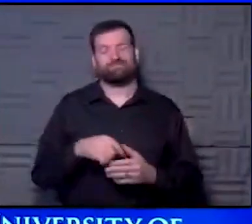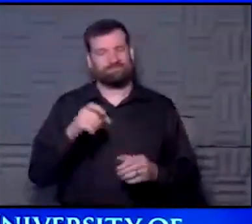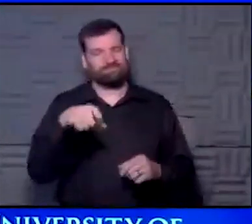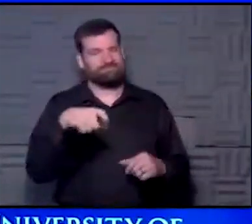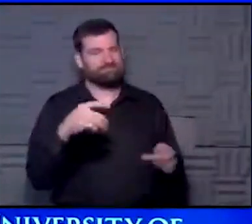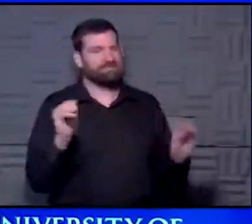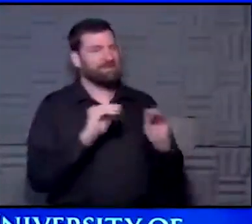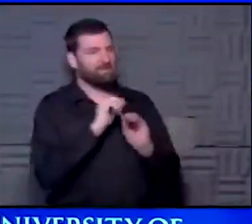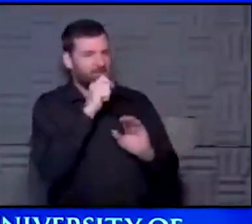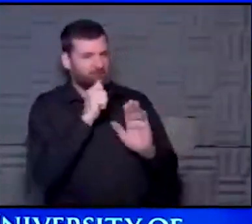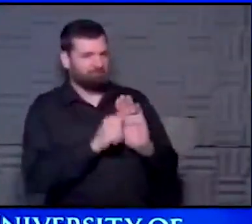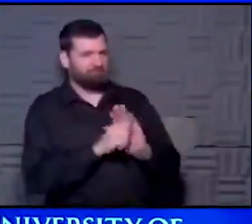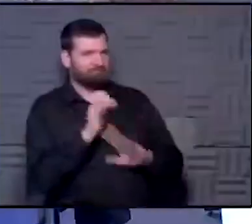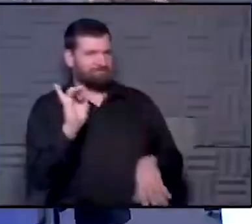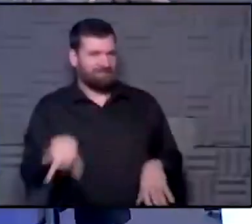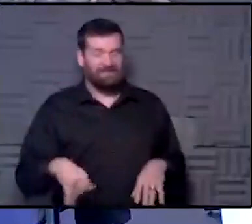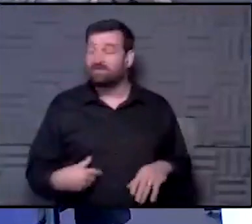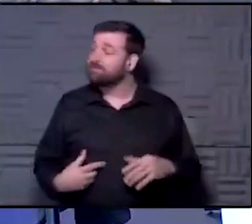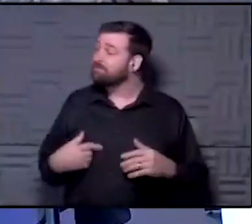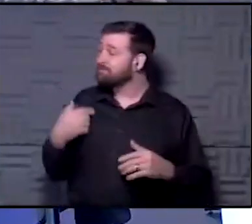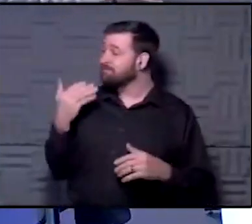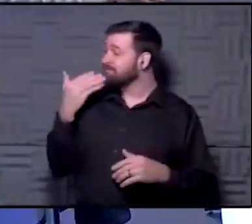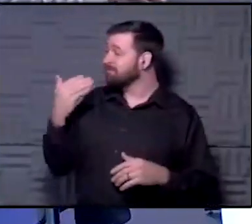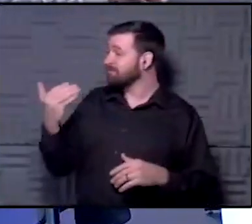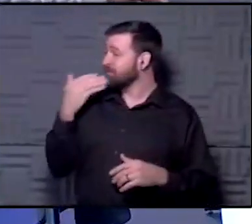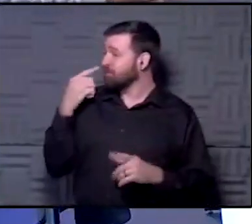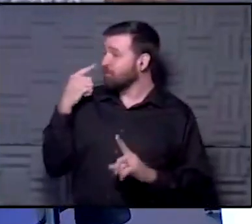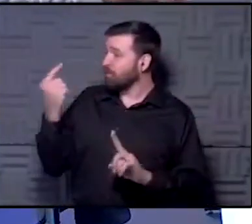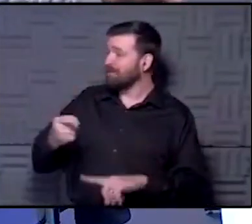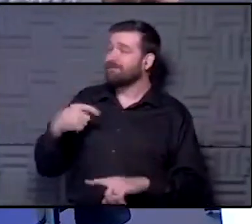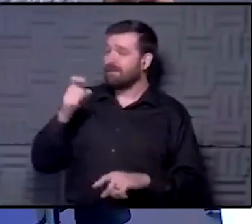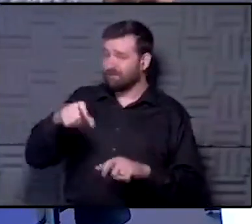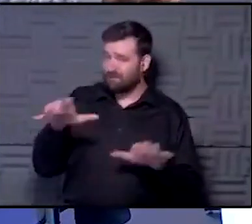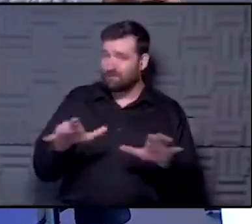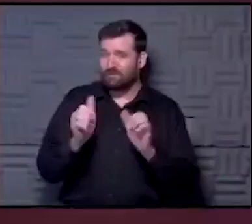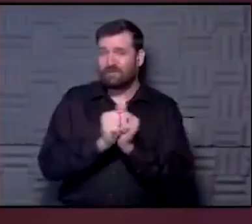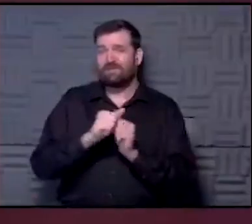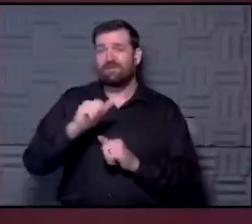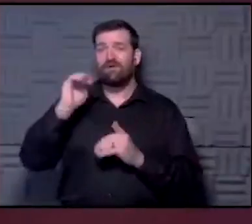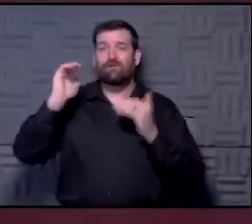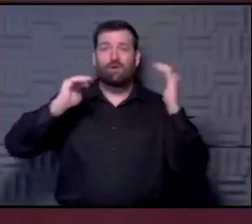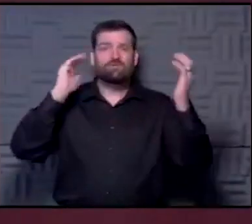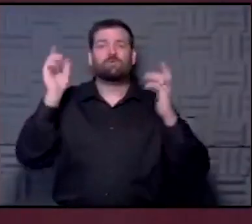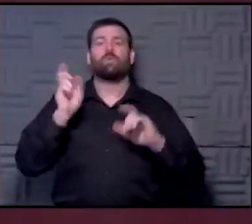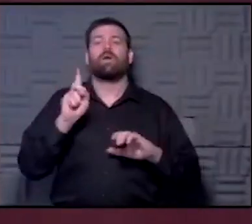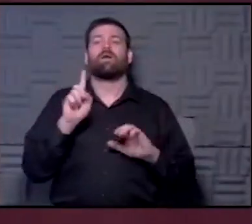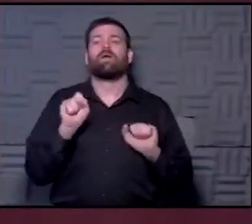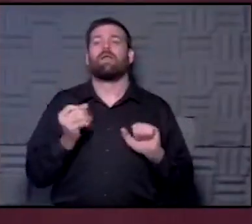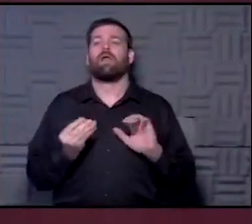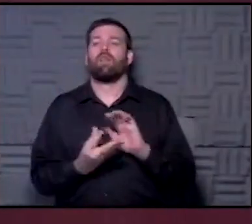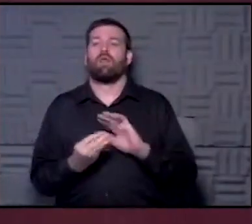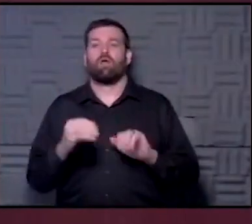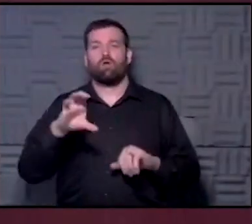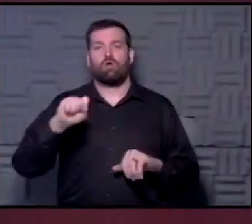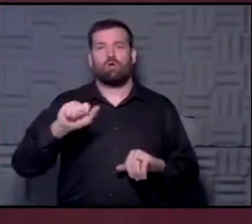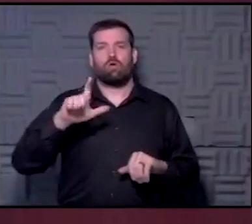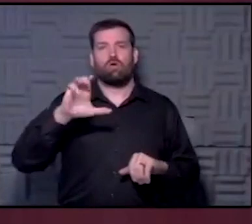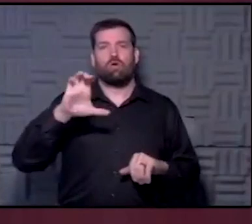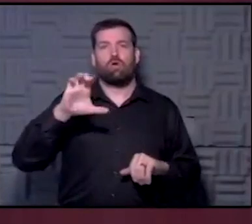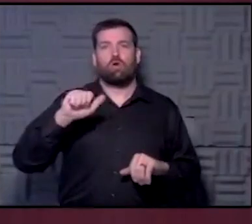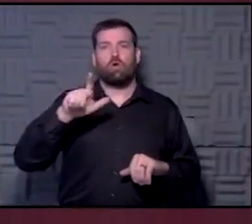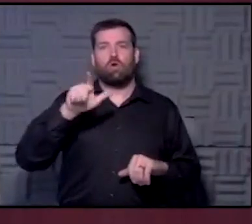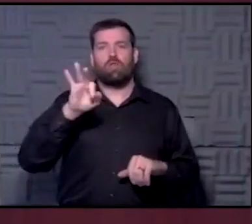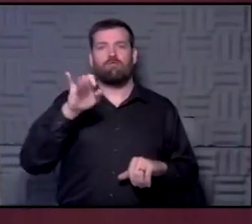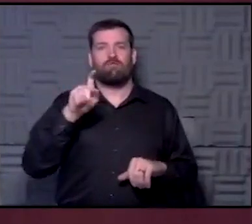be more sneaky than that. Well, and I think that brings up a good point. And I have to do that with adults. Where can we sneak things in? Cauliflower is good for that because it's